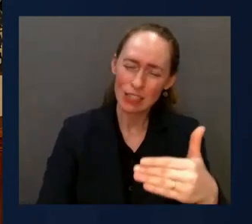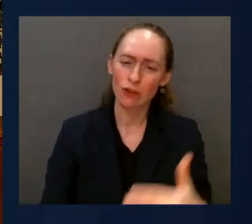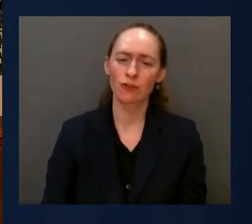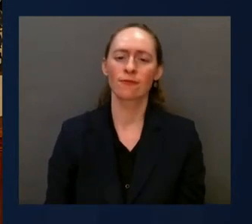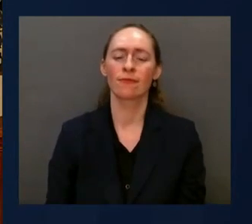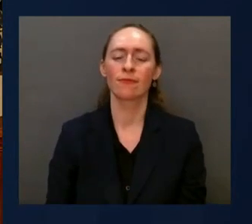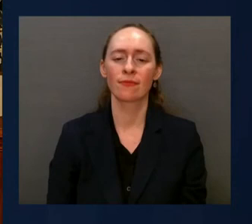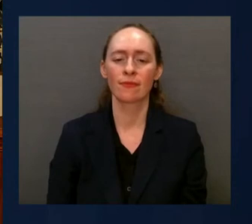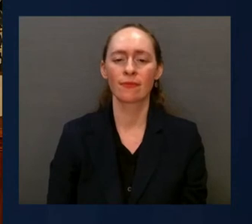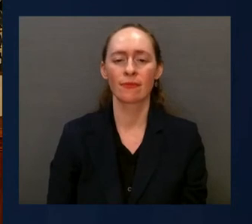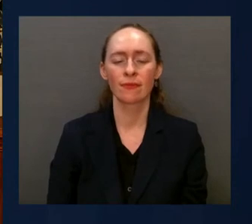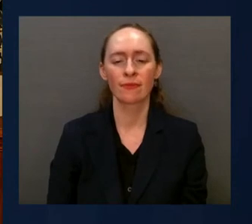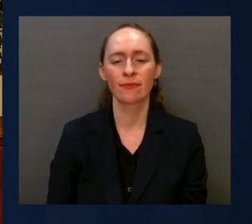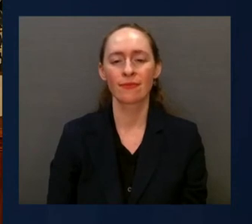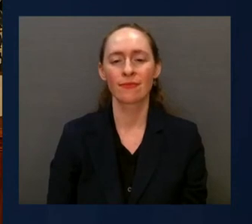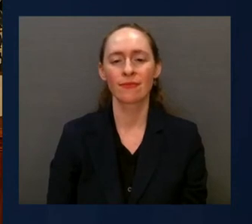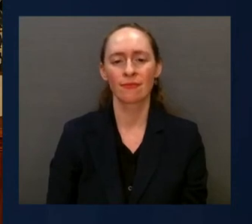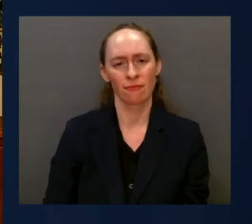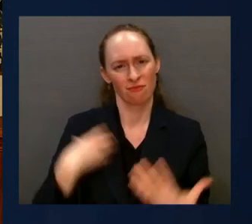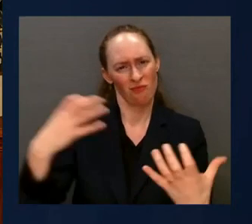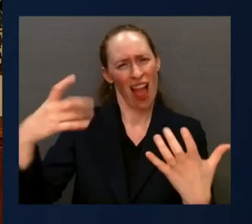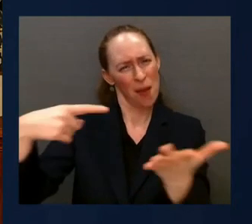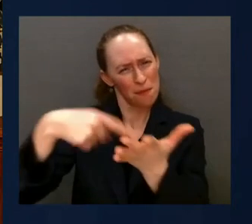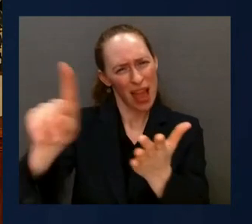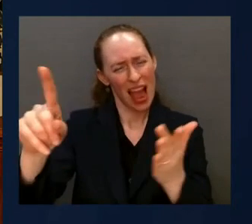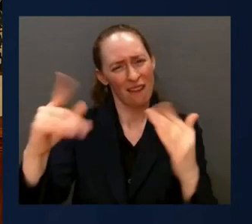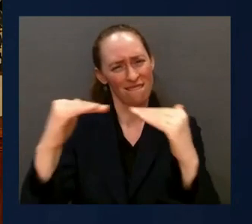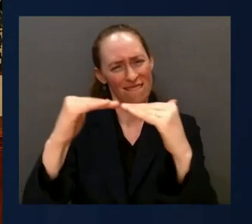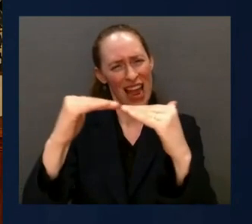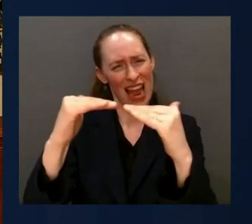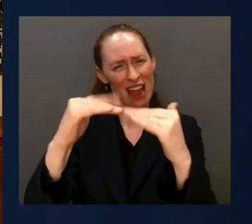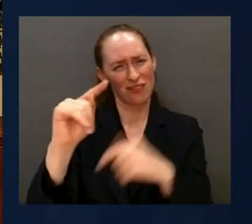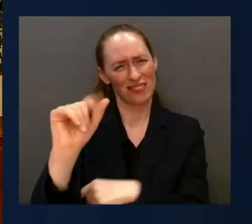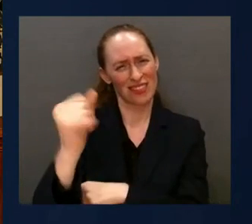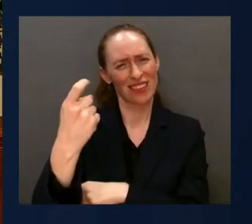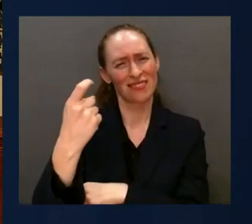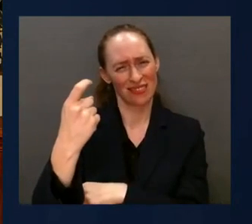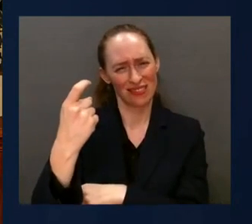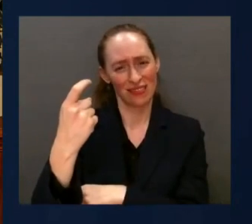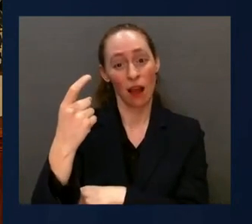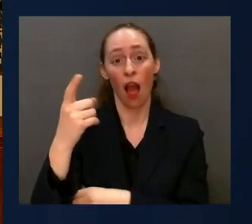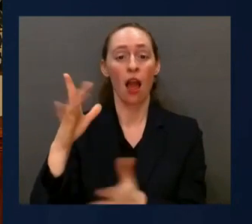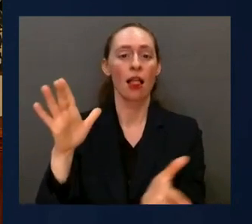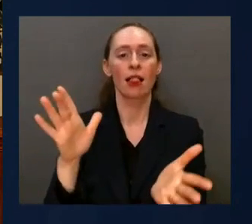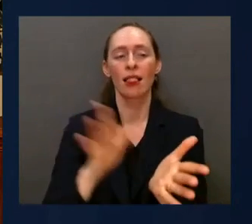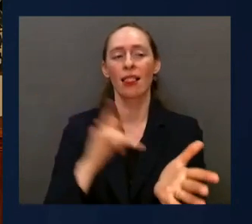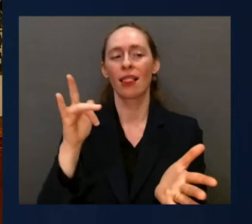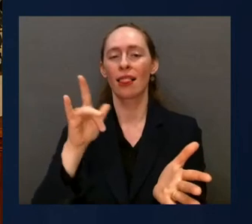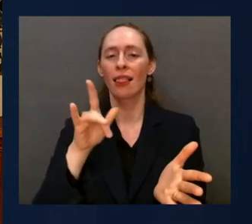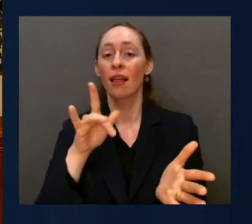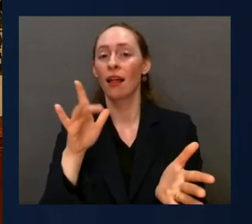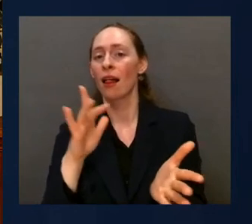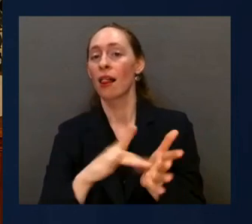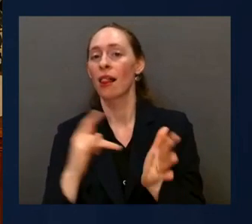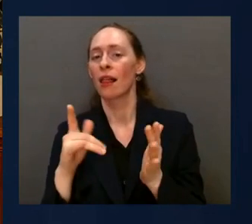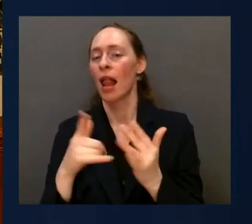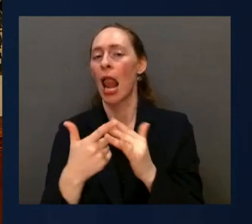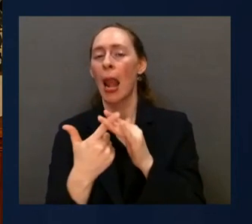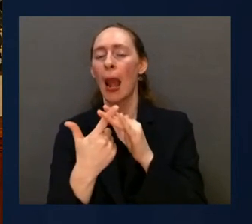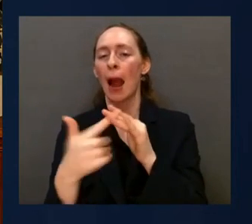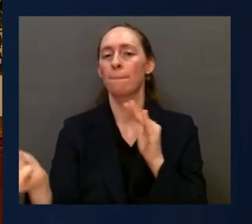I just signed a law to reduce the deficit by $114 billion by cracking down on wealthy tax